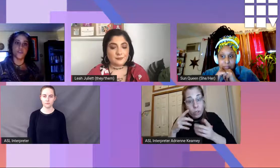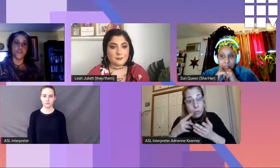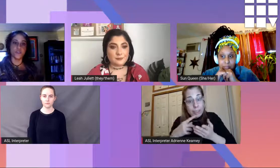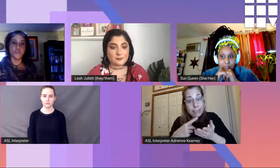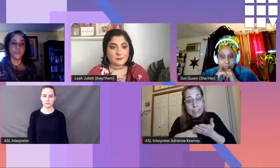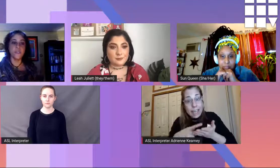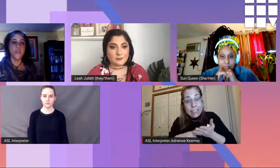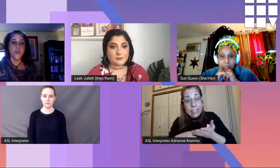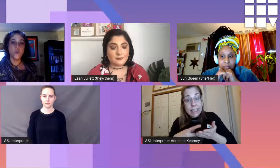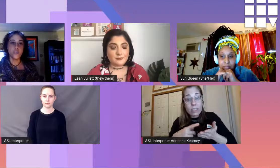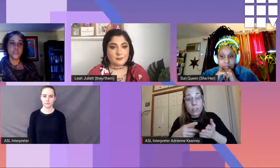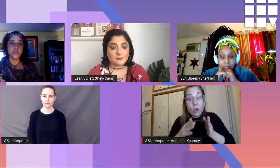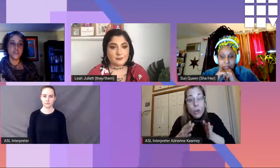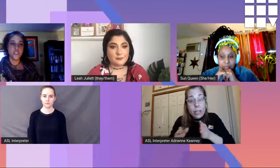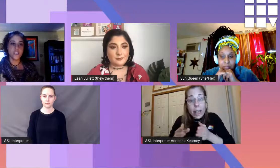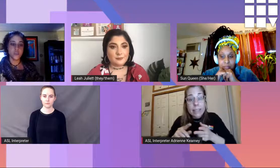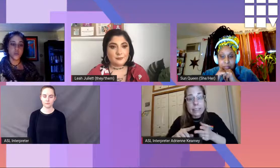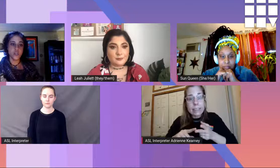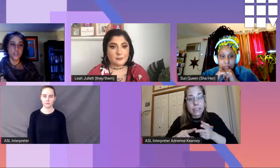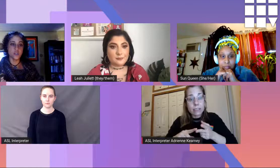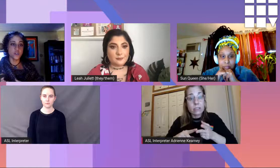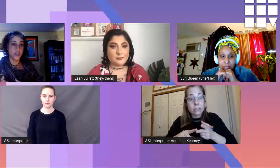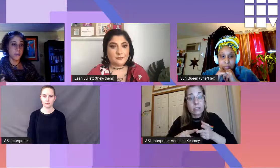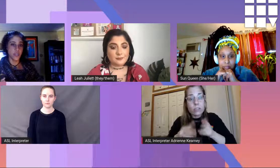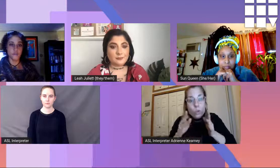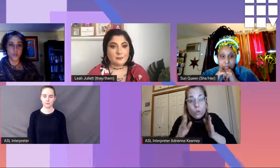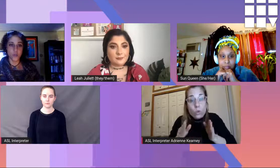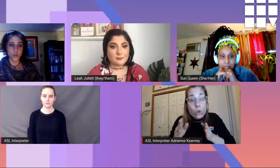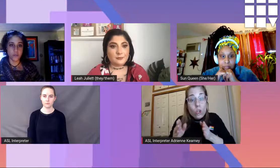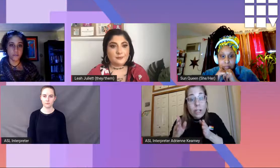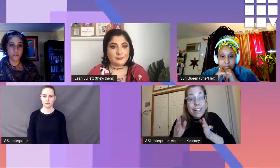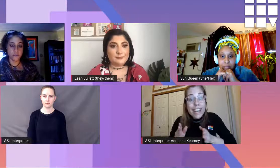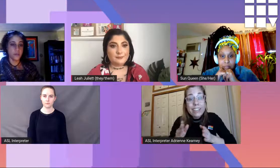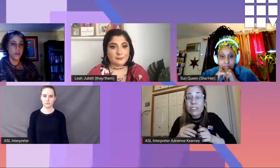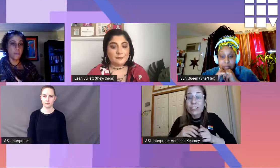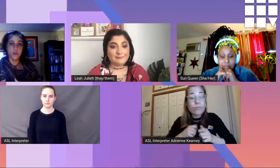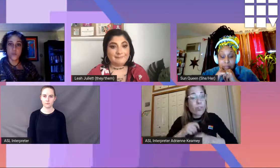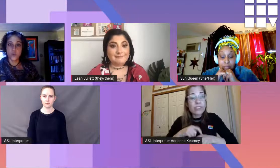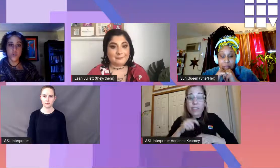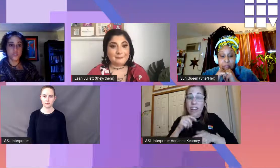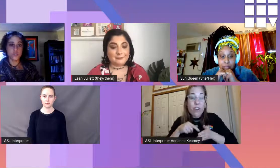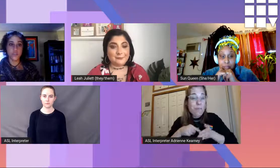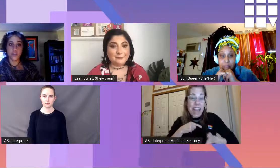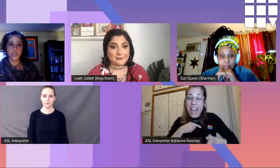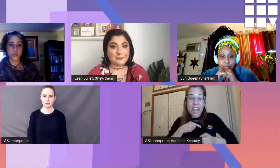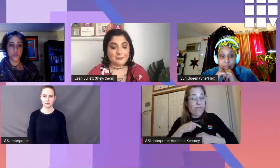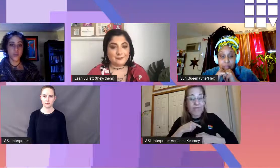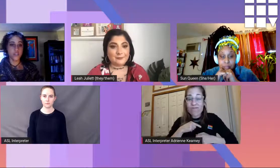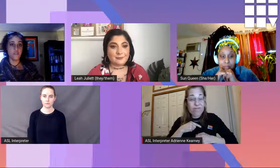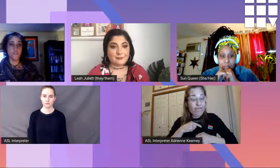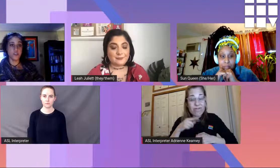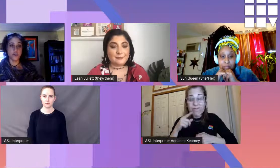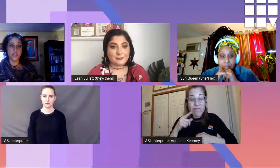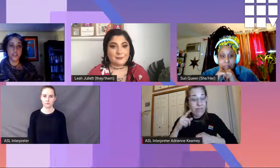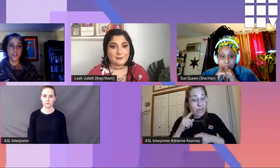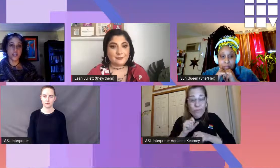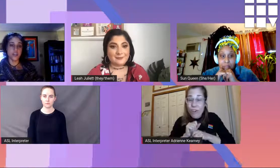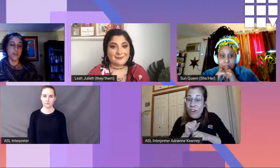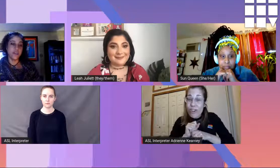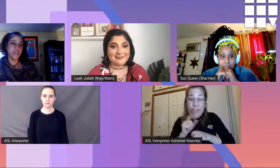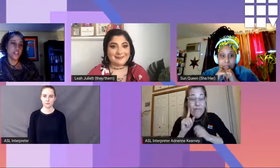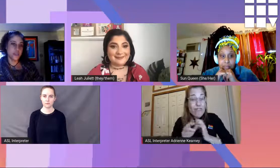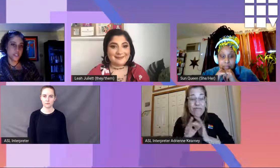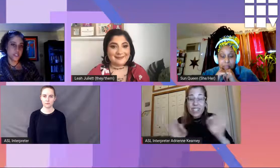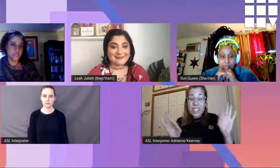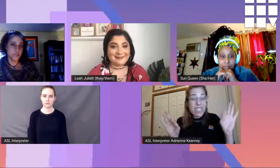this is a very important thing. We need to understand that organizers are not paid for their work. Most organizers are not paid for their work, even if they figured out how to get the